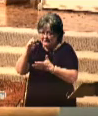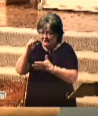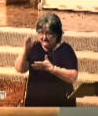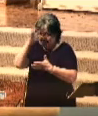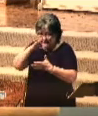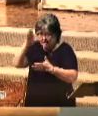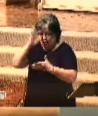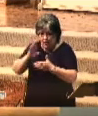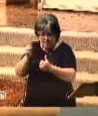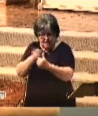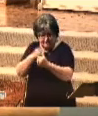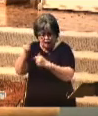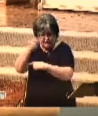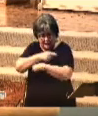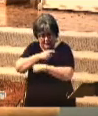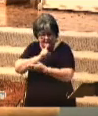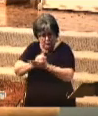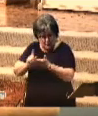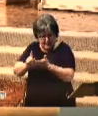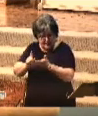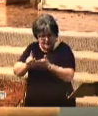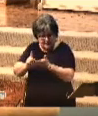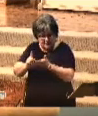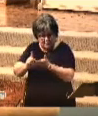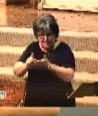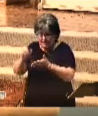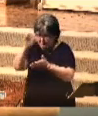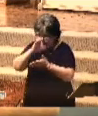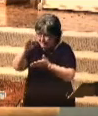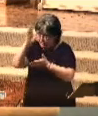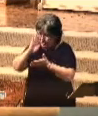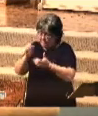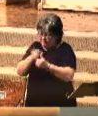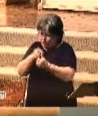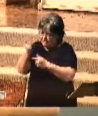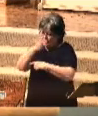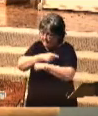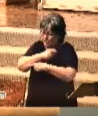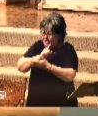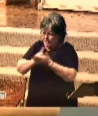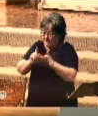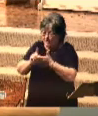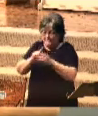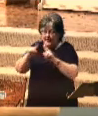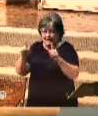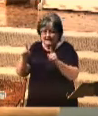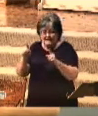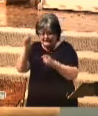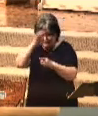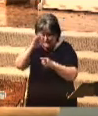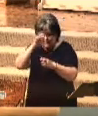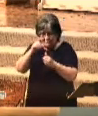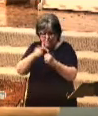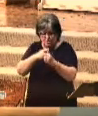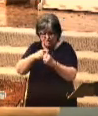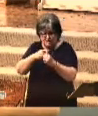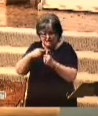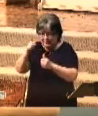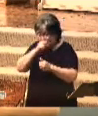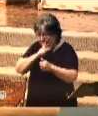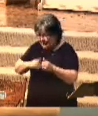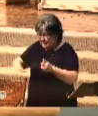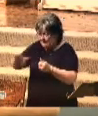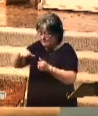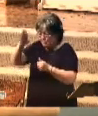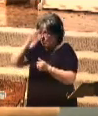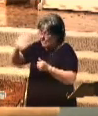first day of the week. Seek God on the first day of the week. But seek ye first the kingdom of God and His righteousness.